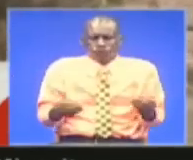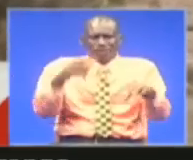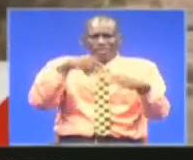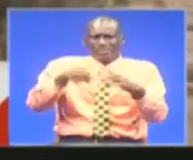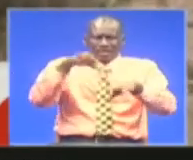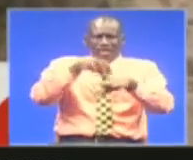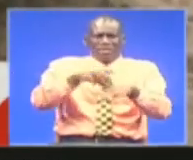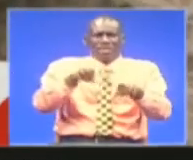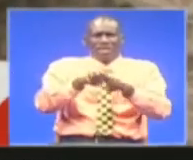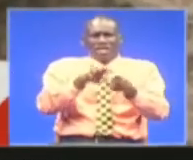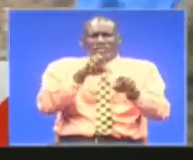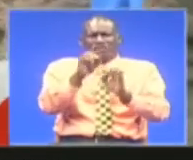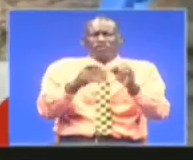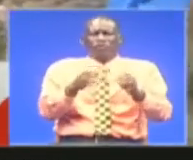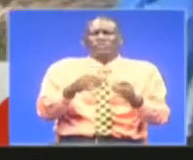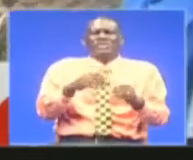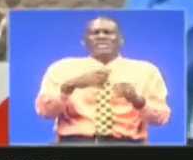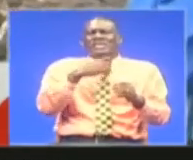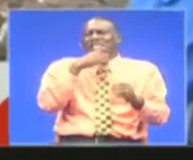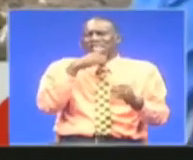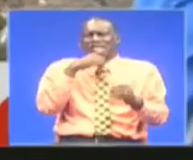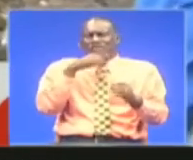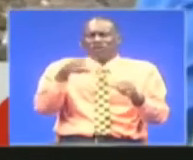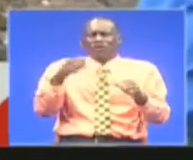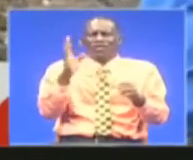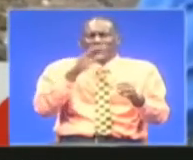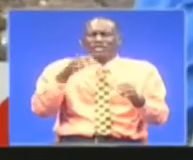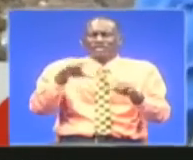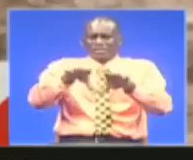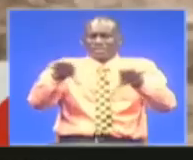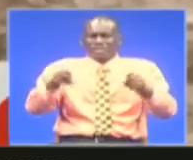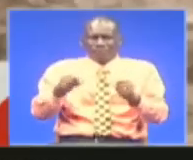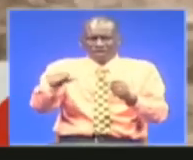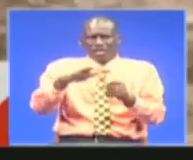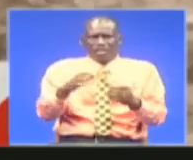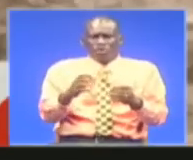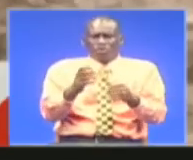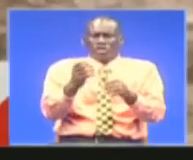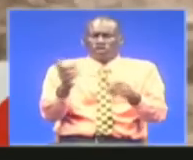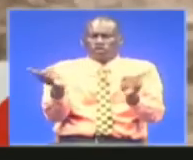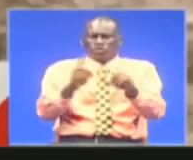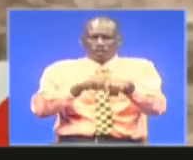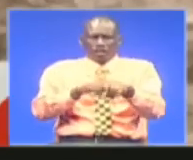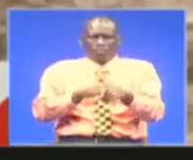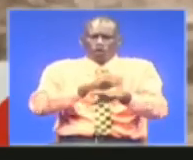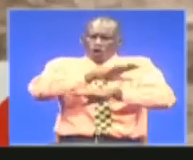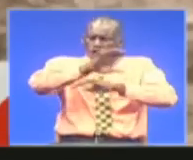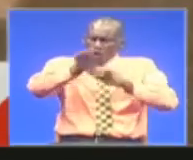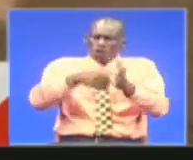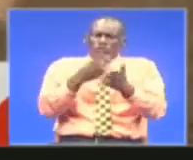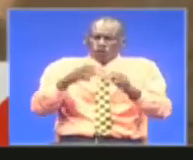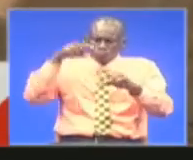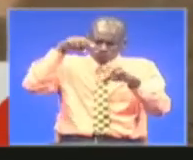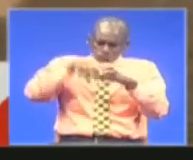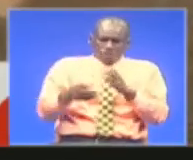there was a drainage system in the area. Within minutes, all the water sunk into the earth and cracks began to show. The lack of rock about